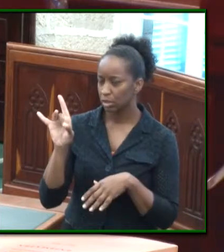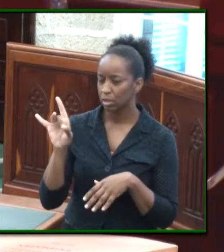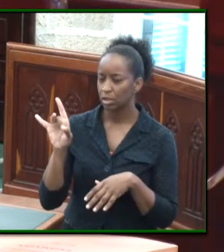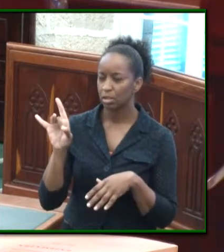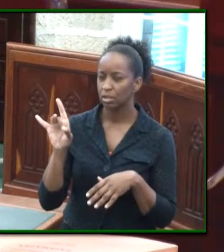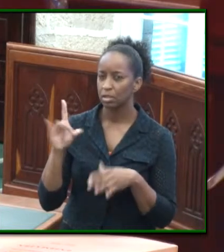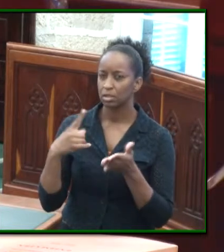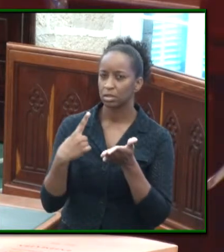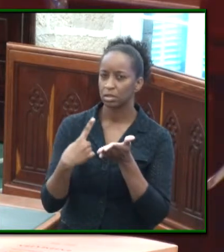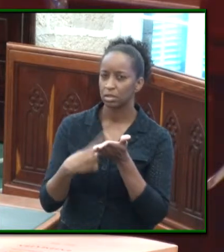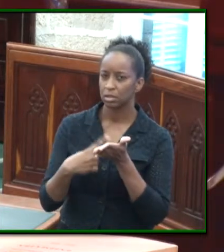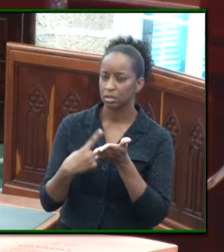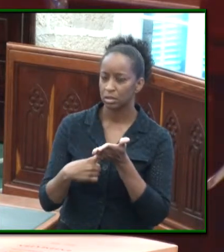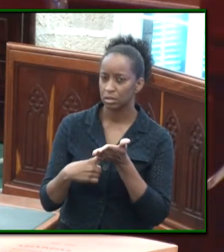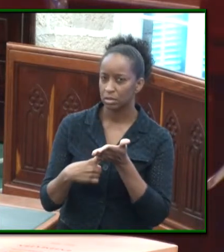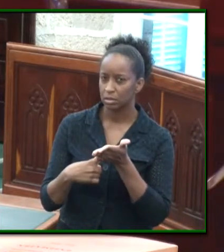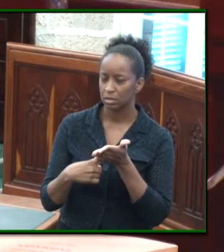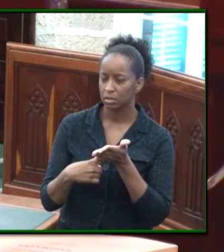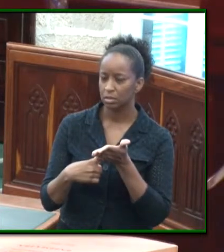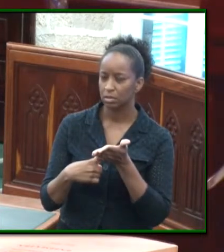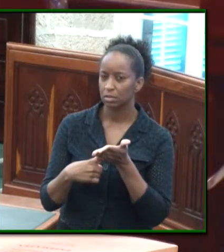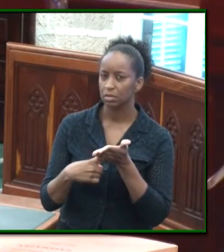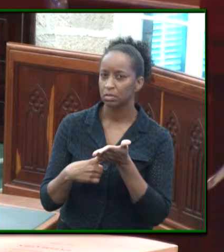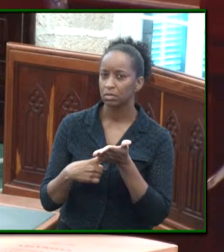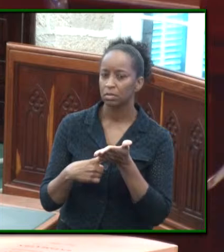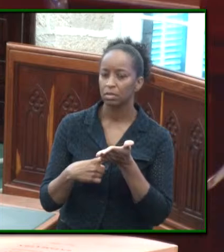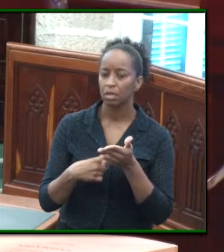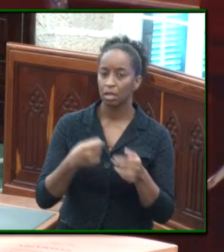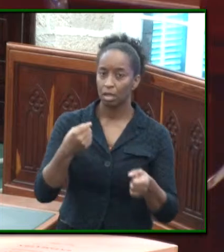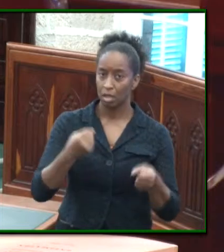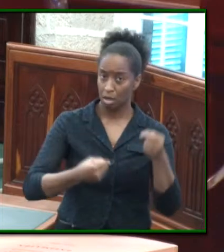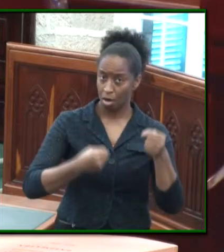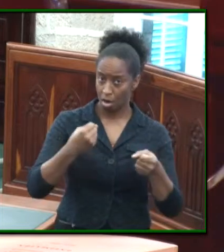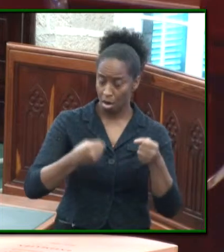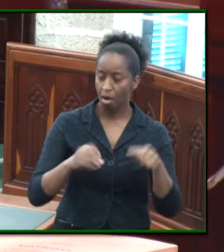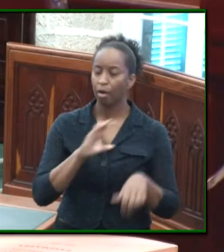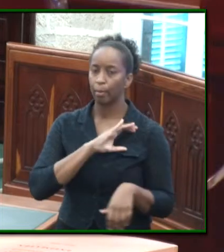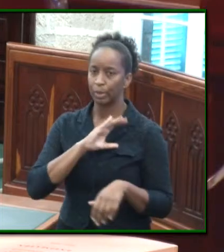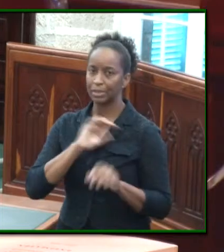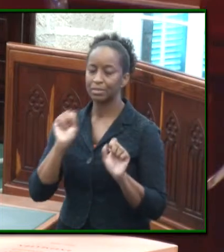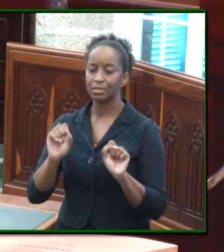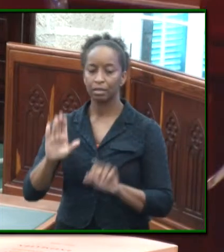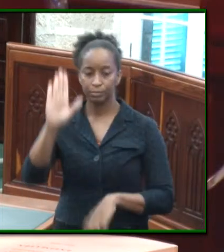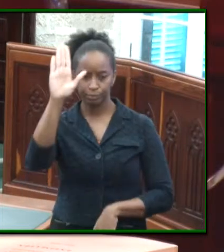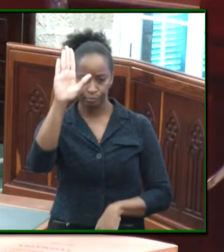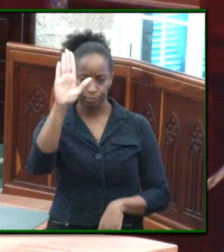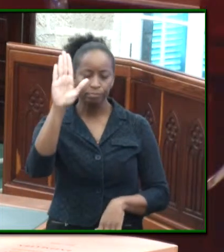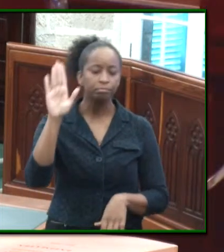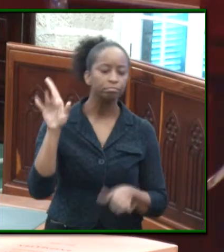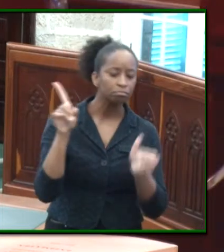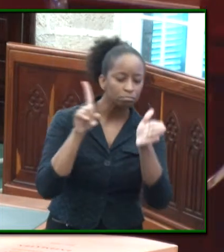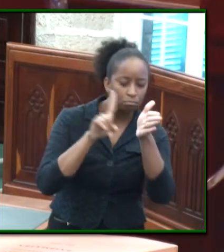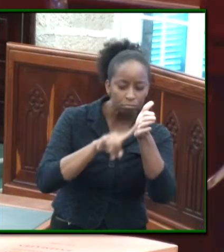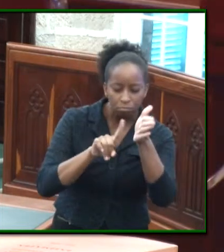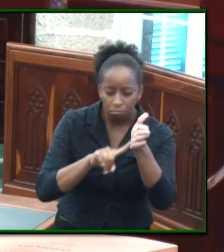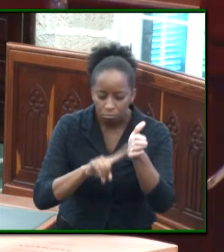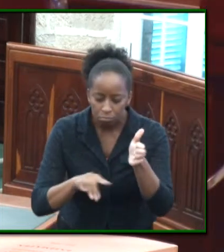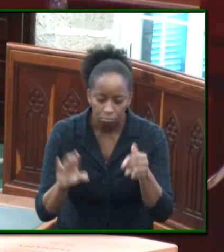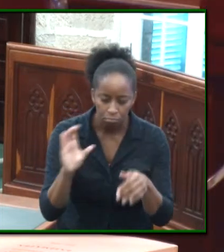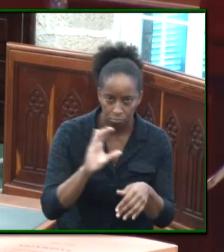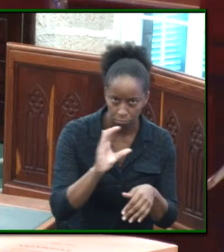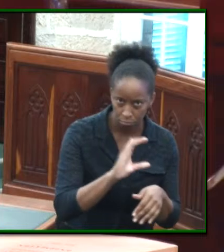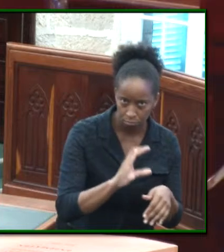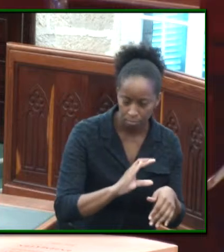asking people to produce proof of ownership, produce bill of lading or an invoice,